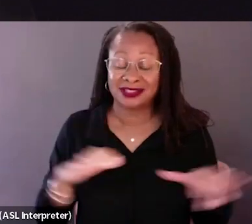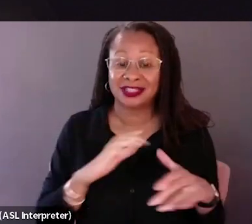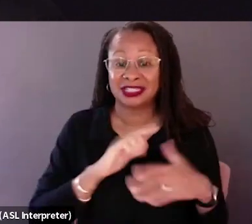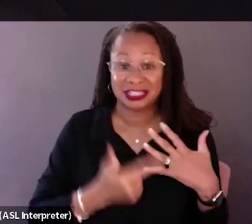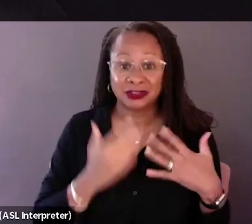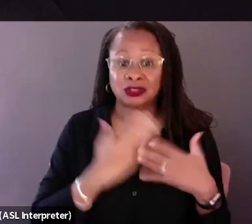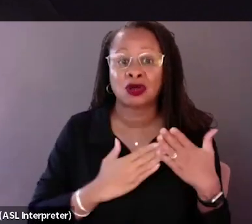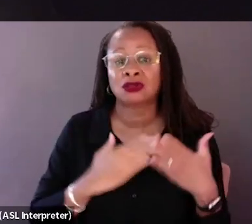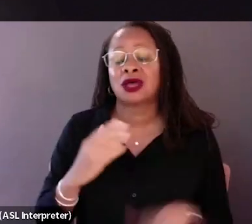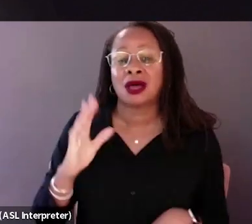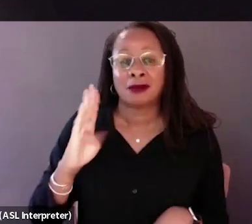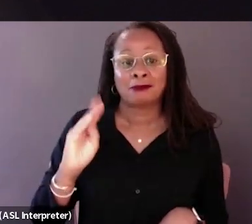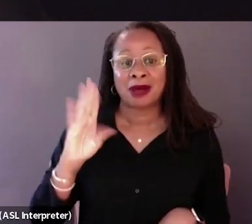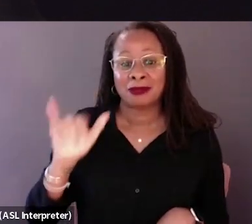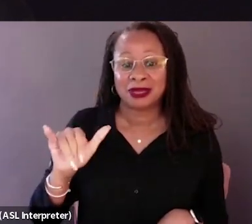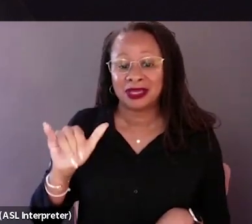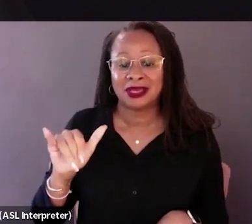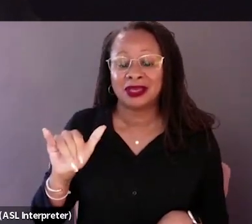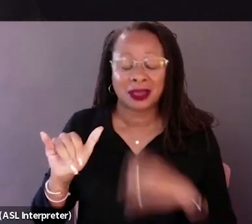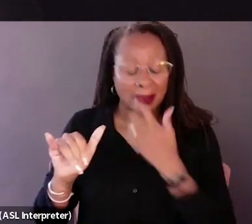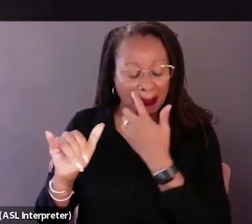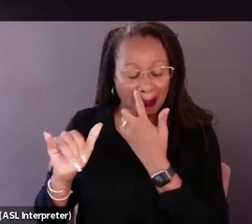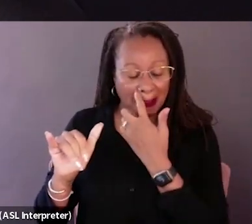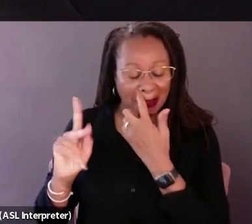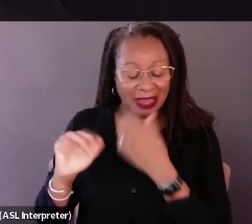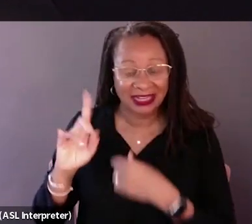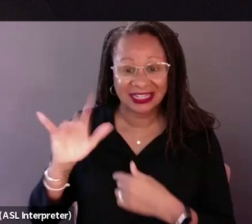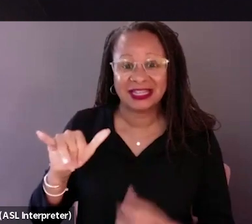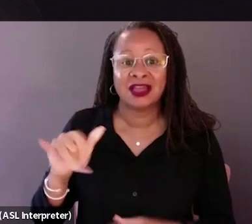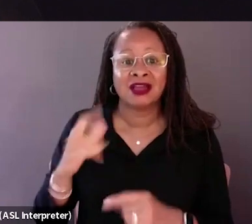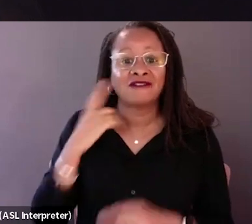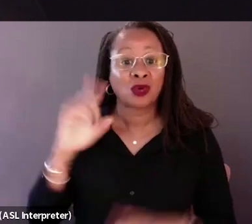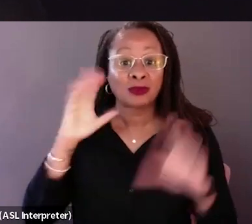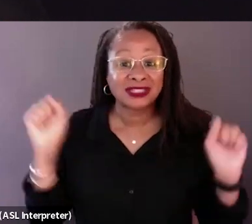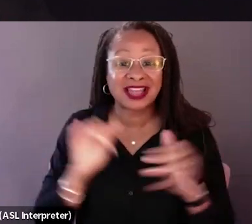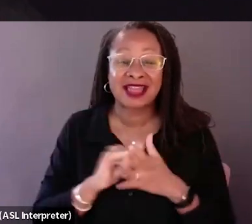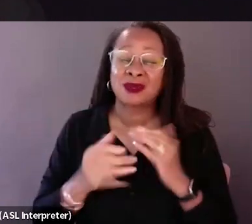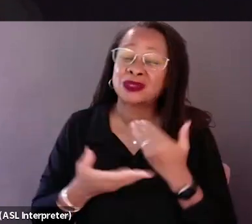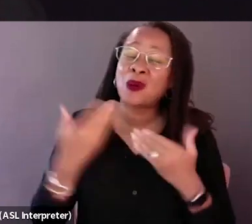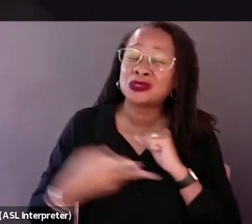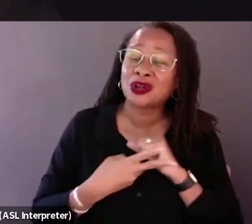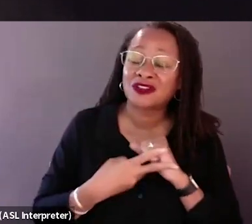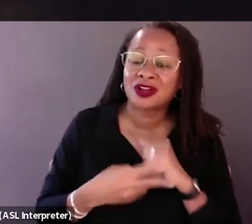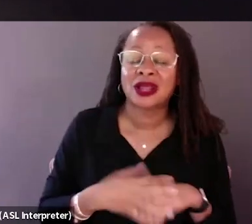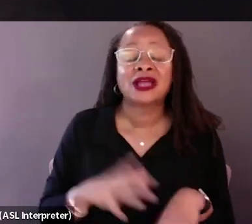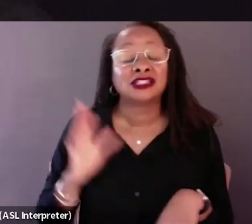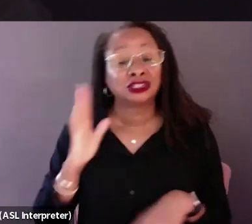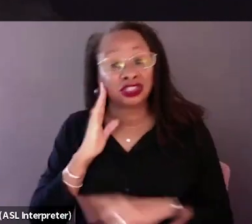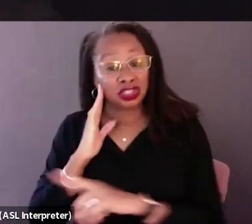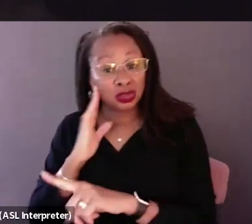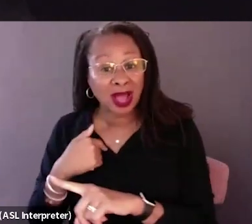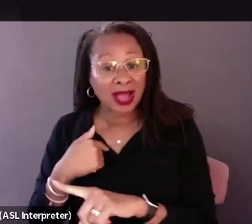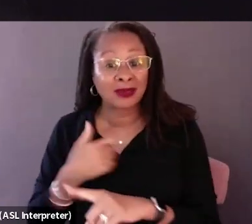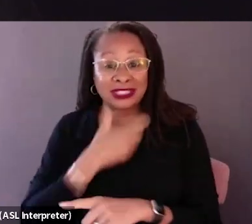President, which was almost all archival, but not quite. And so she knew that I was interested in this period of history. I'd also made a film about